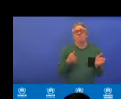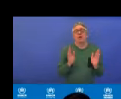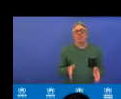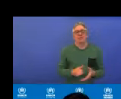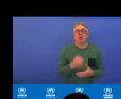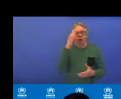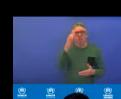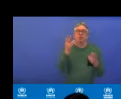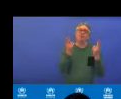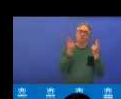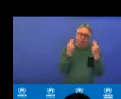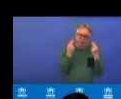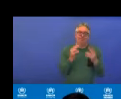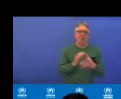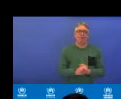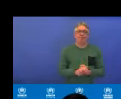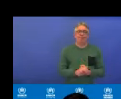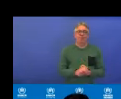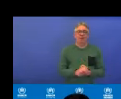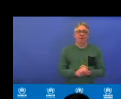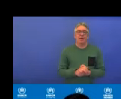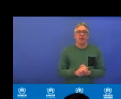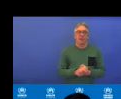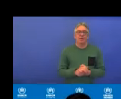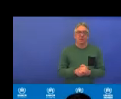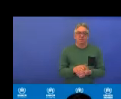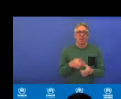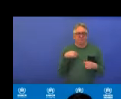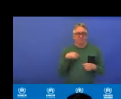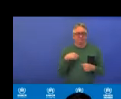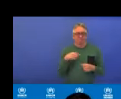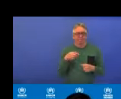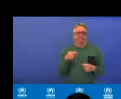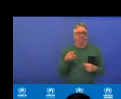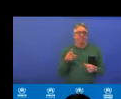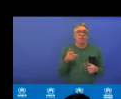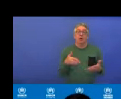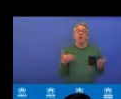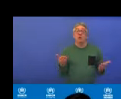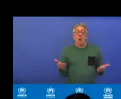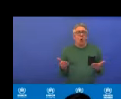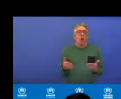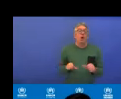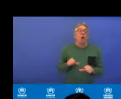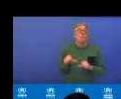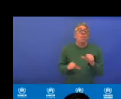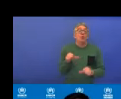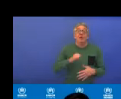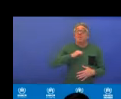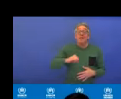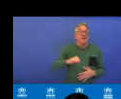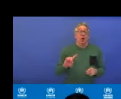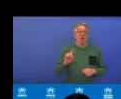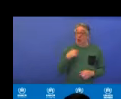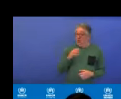working with, and ensuring that those persons with disabilities are also included in those protection schemes. So it's a step-by-step process. The first step was we've now been able